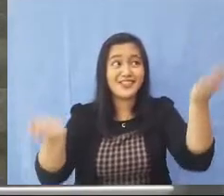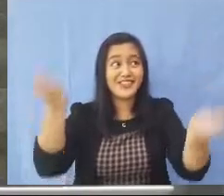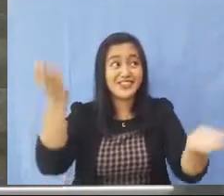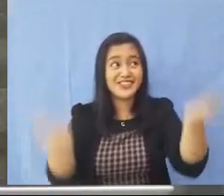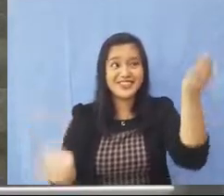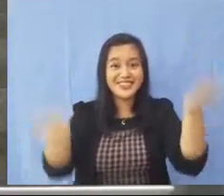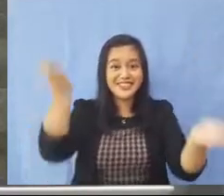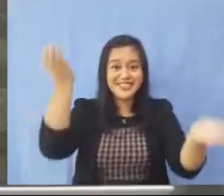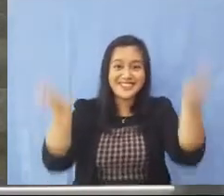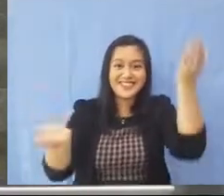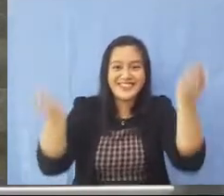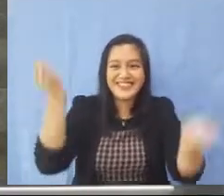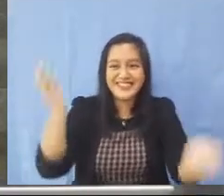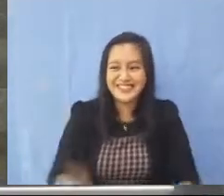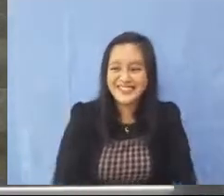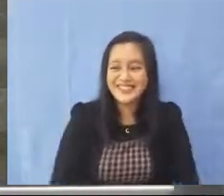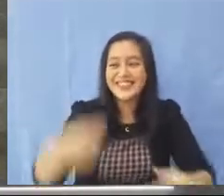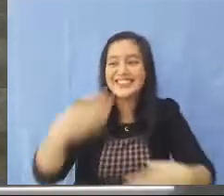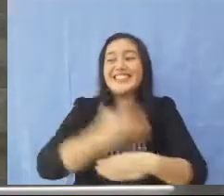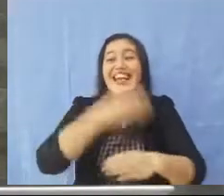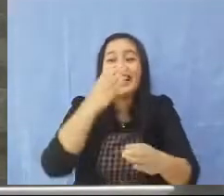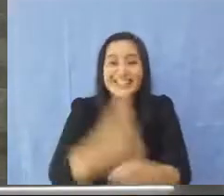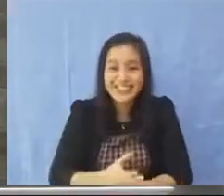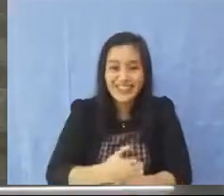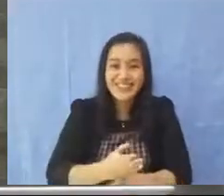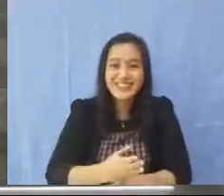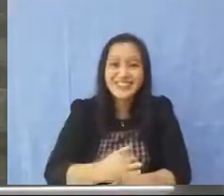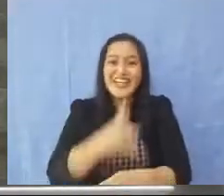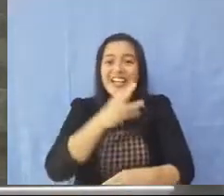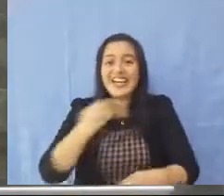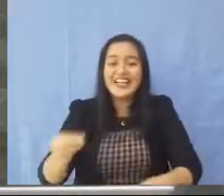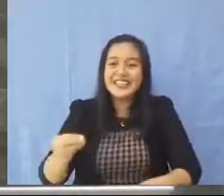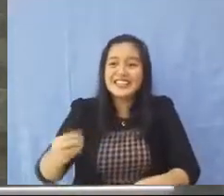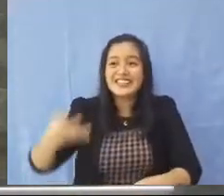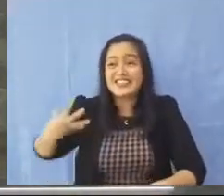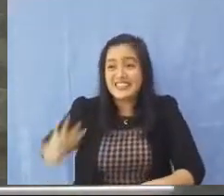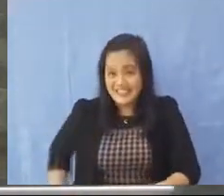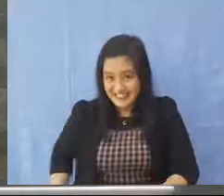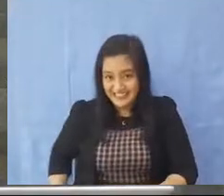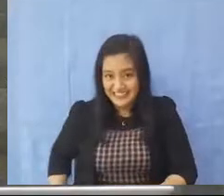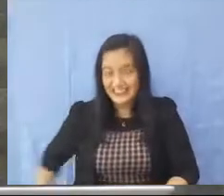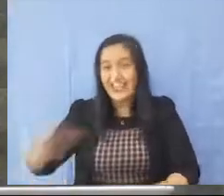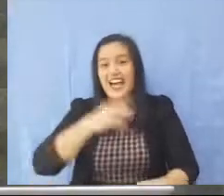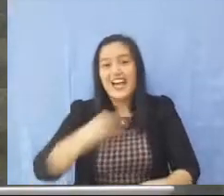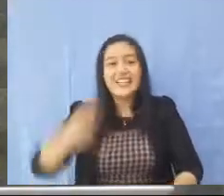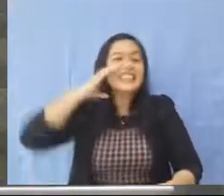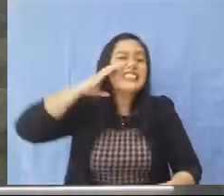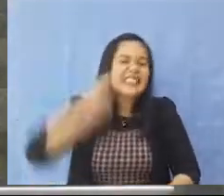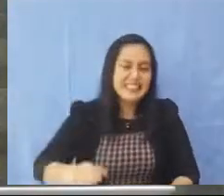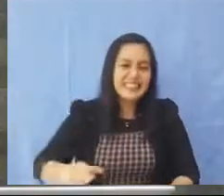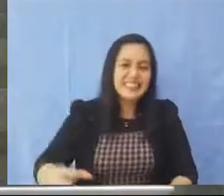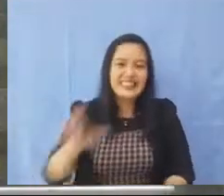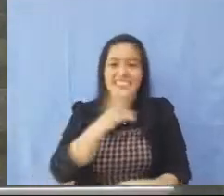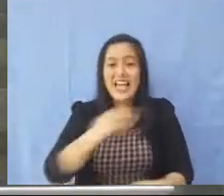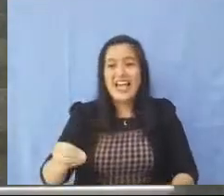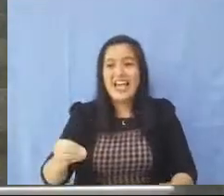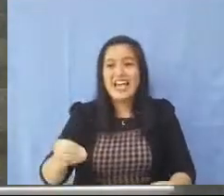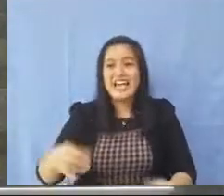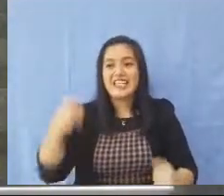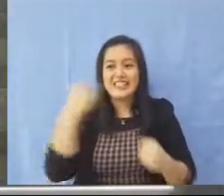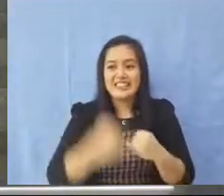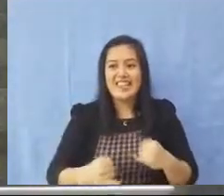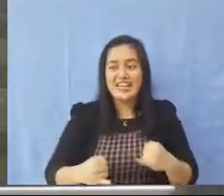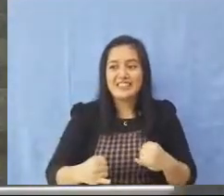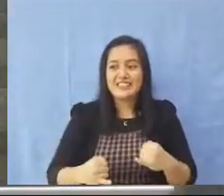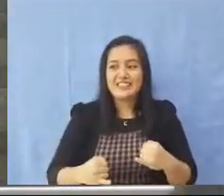chapters, creation. Second is corruption. Third is condemnation. And the last is the